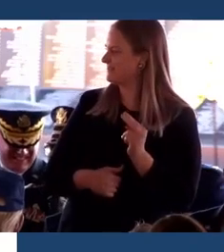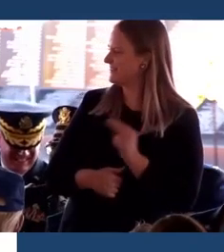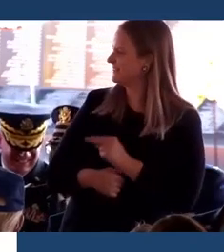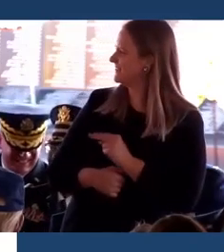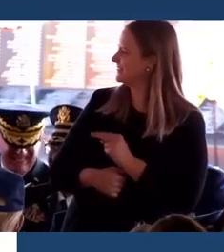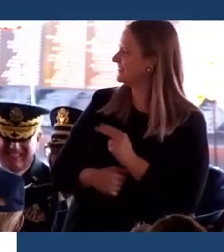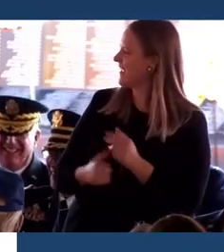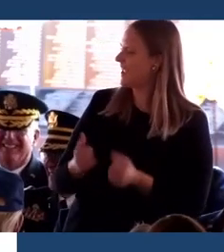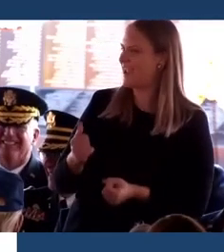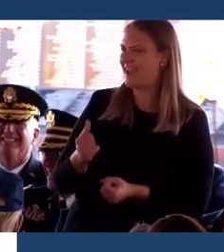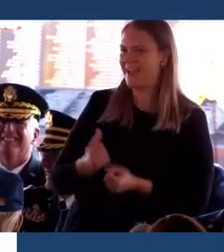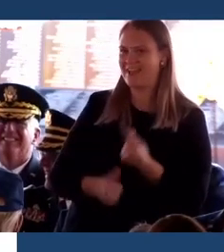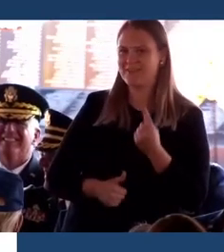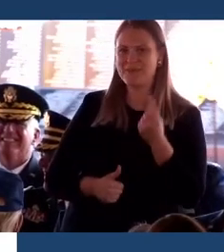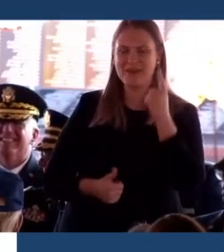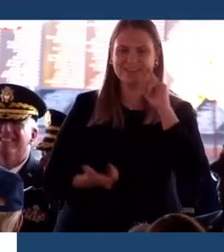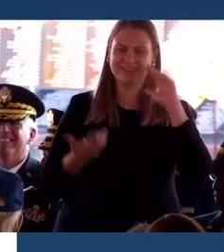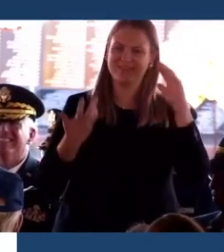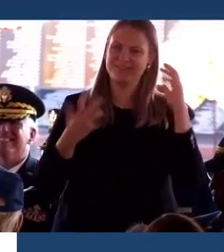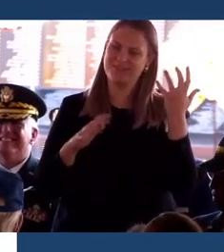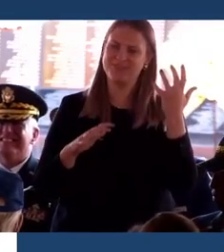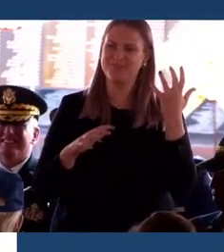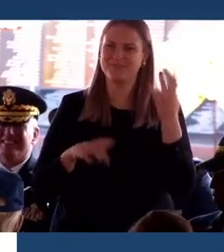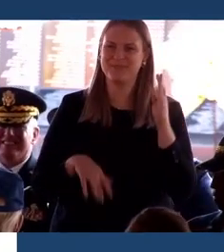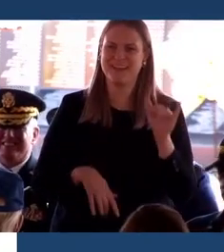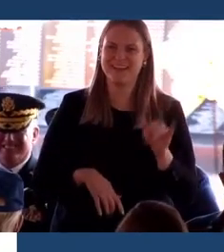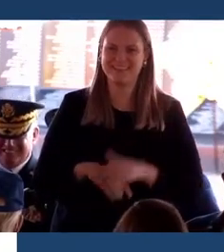everyone is confused about.